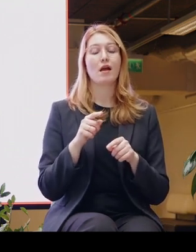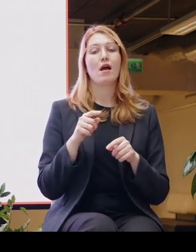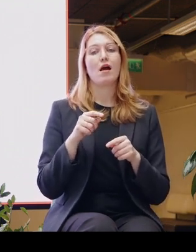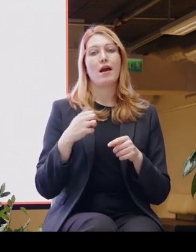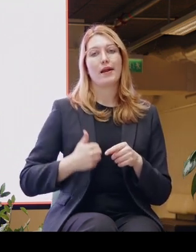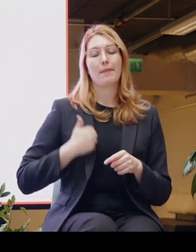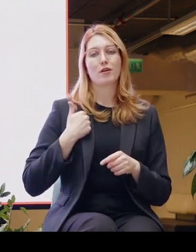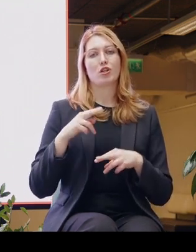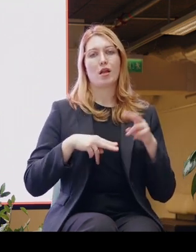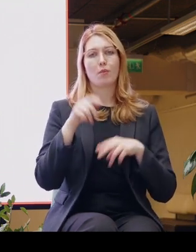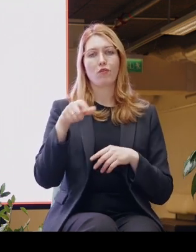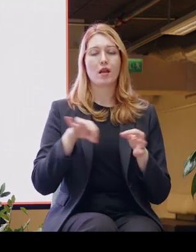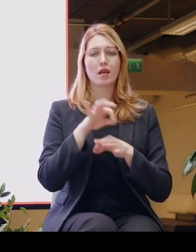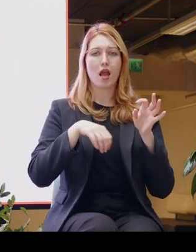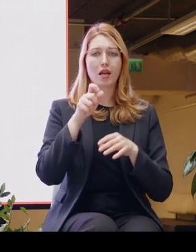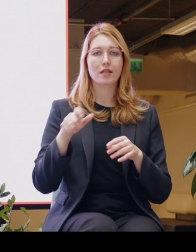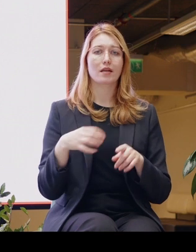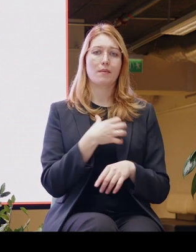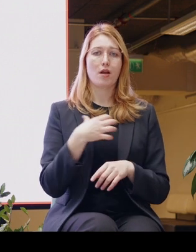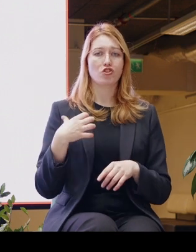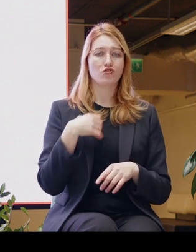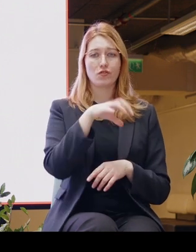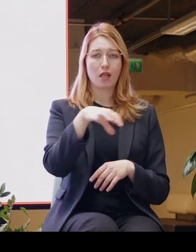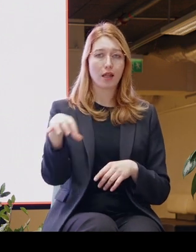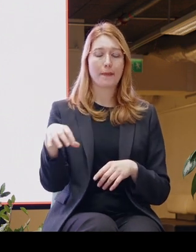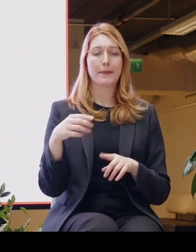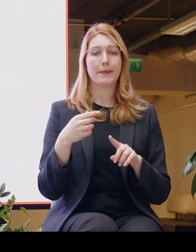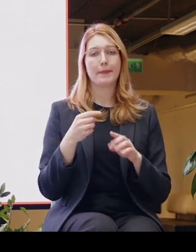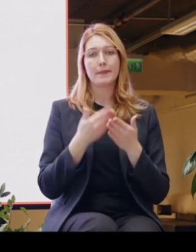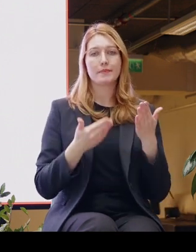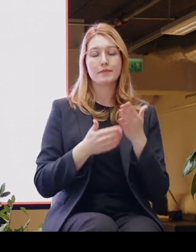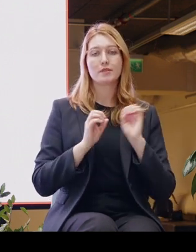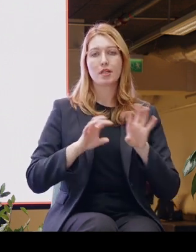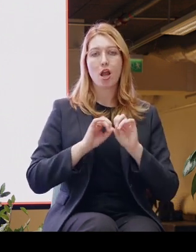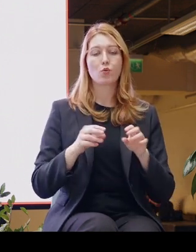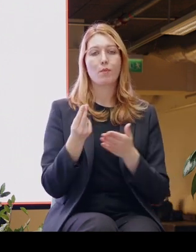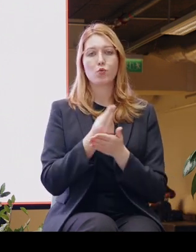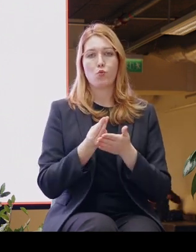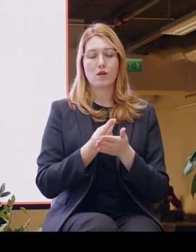architects, builders, municipalities in explaining the meaning of